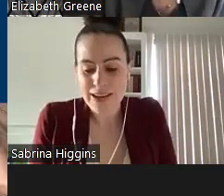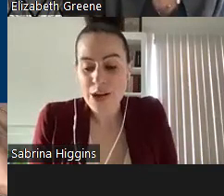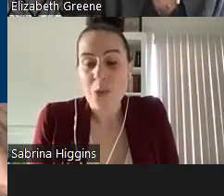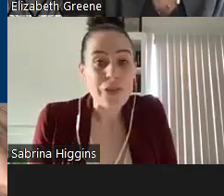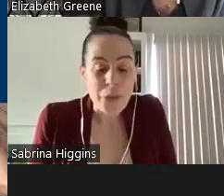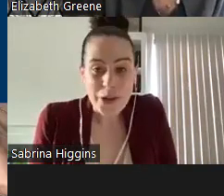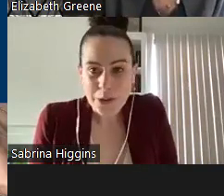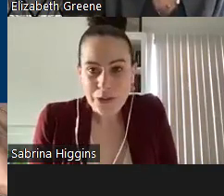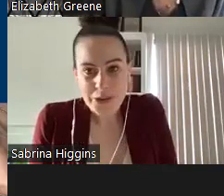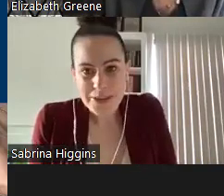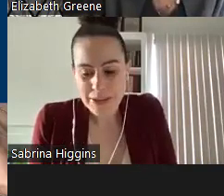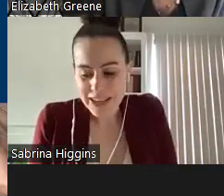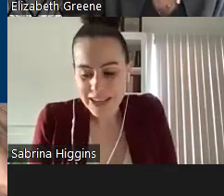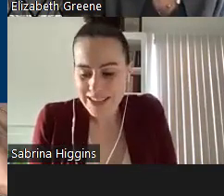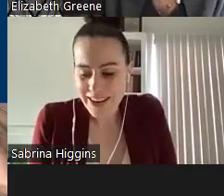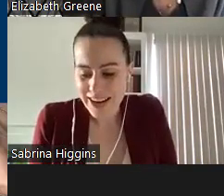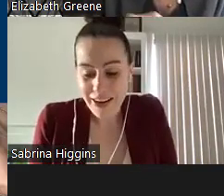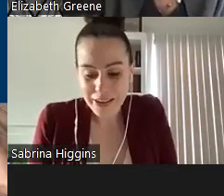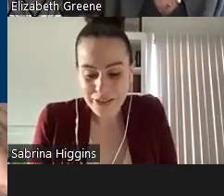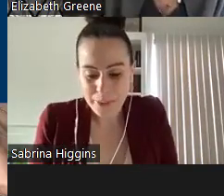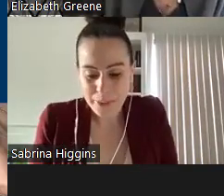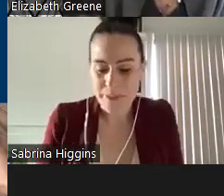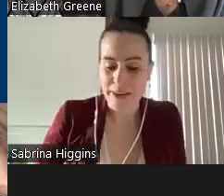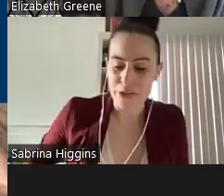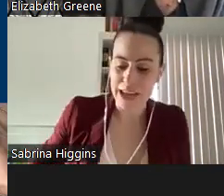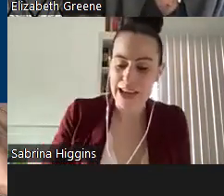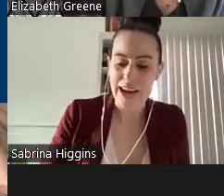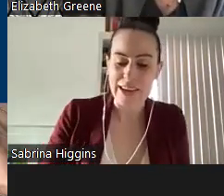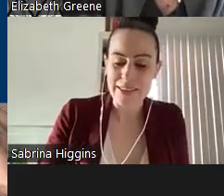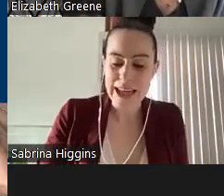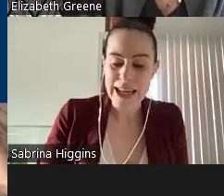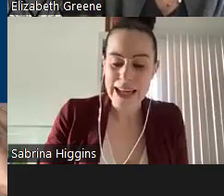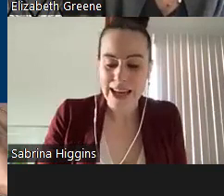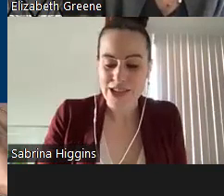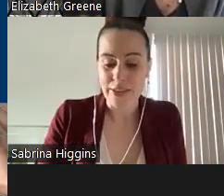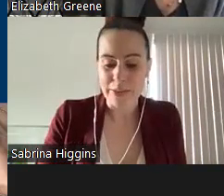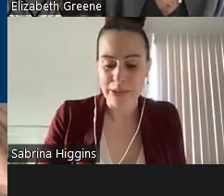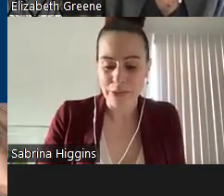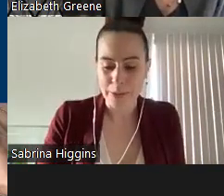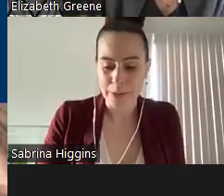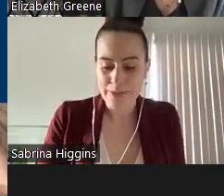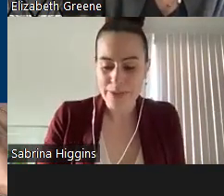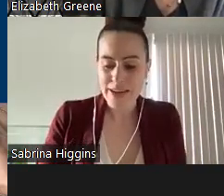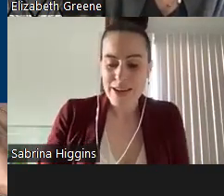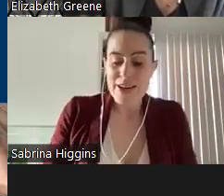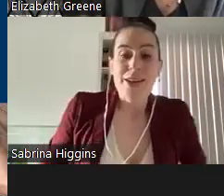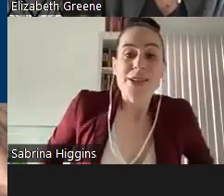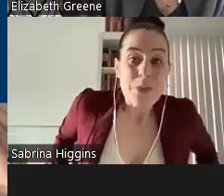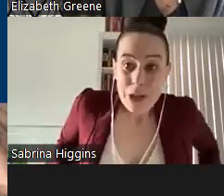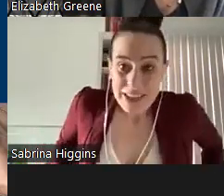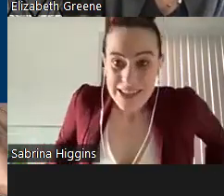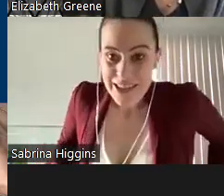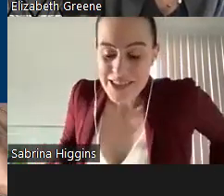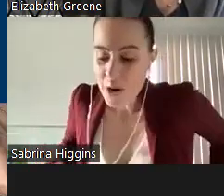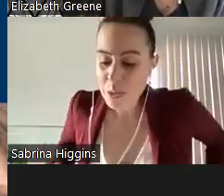pandemic, when, of course, we were forced to pivot all of our programming for the AIA to online platforms. So